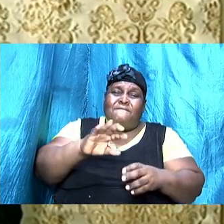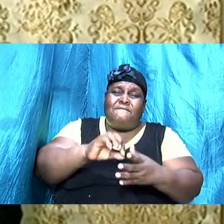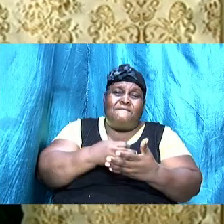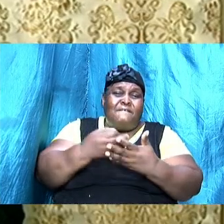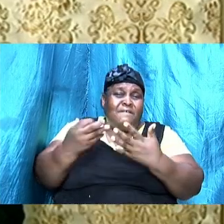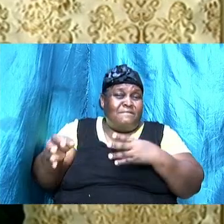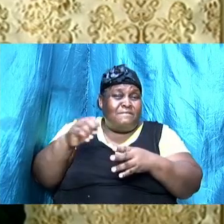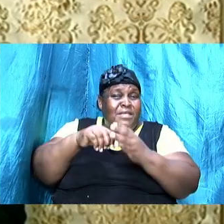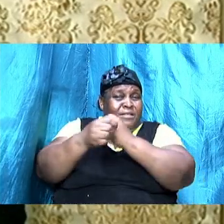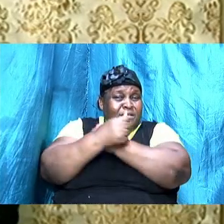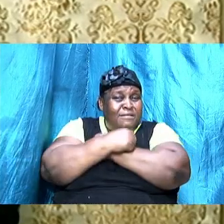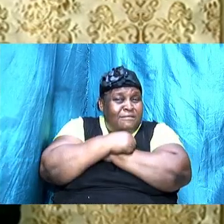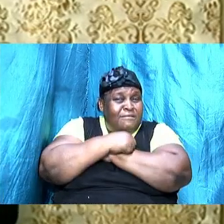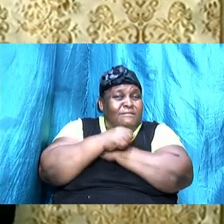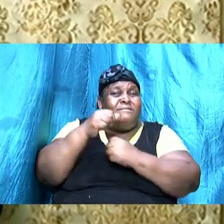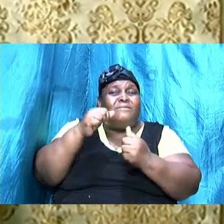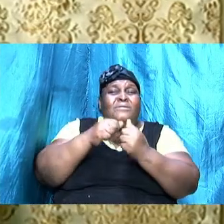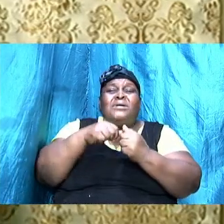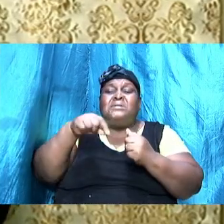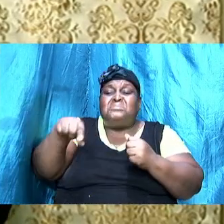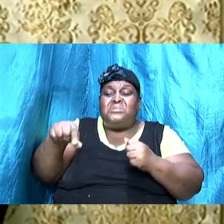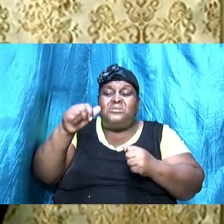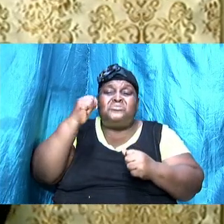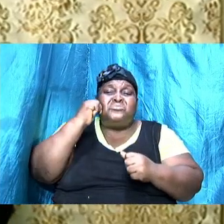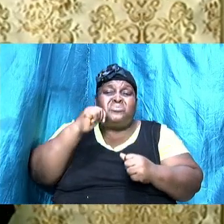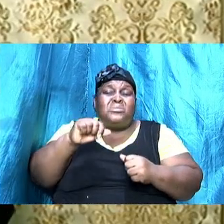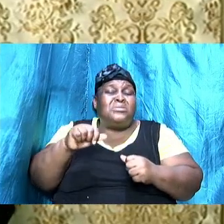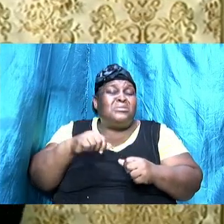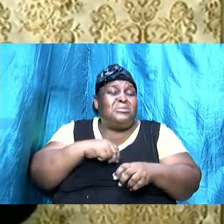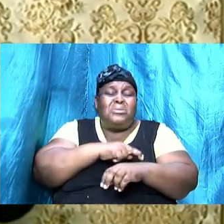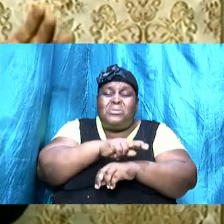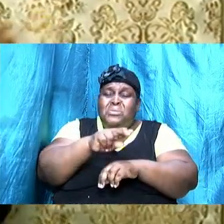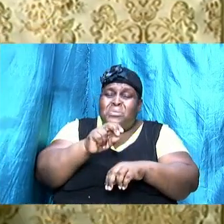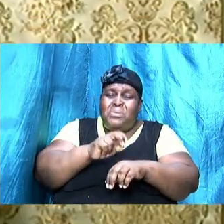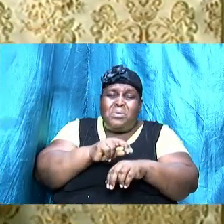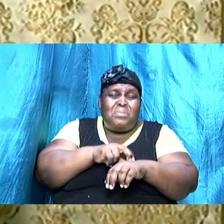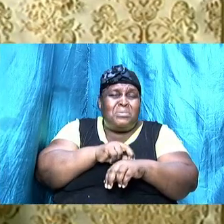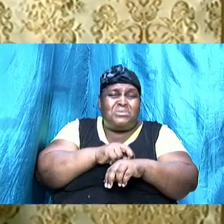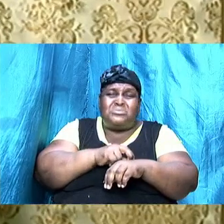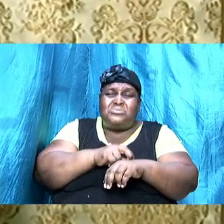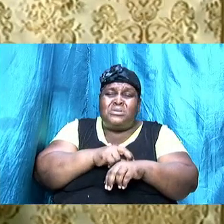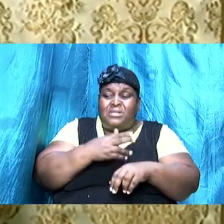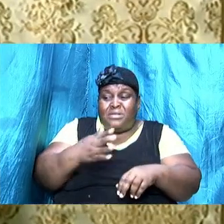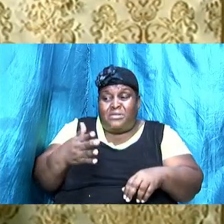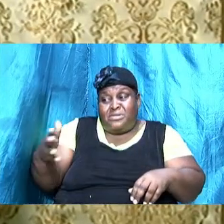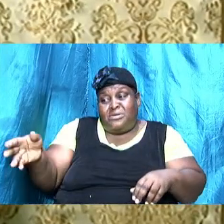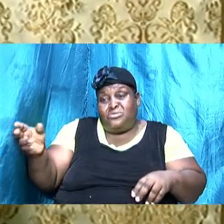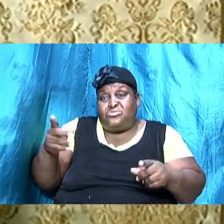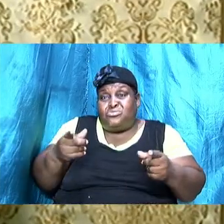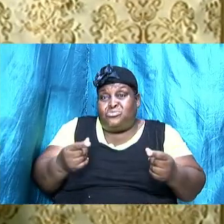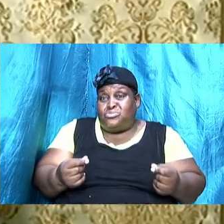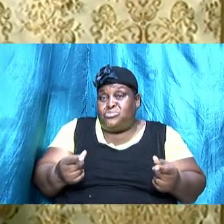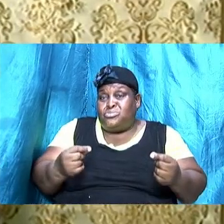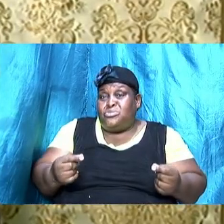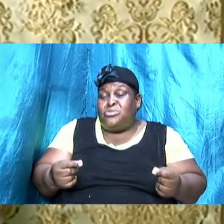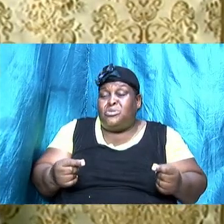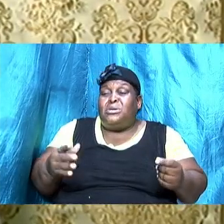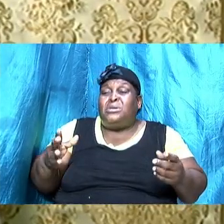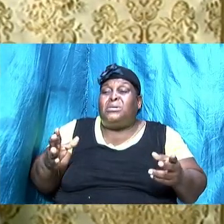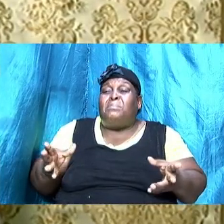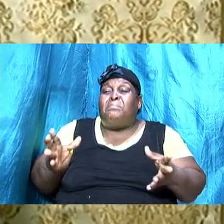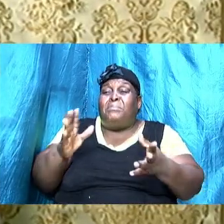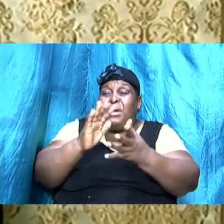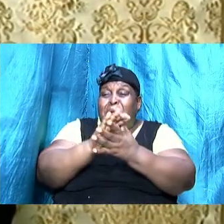so the normal, natural thing to do is to just get married to the person and we will